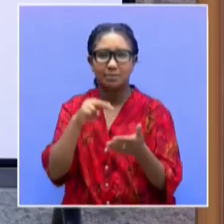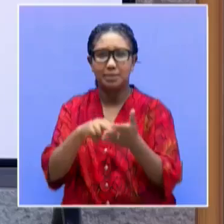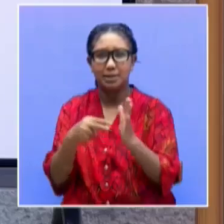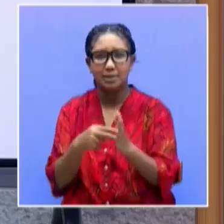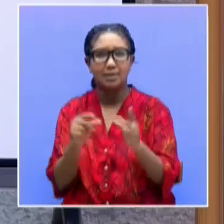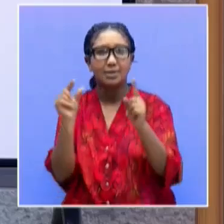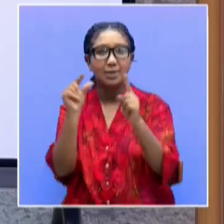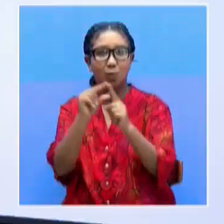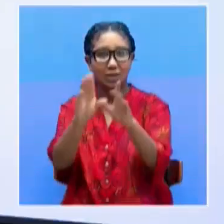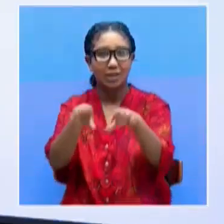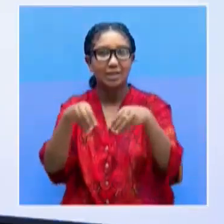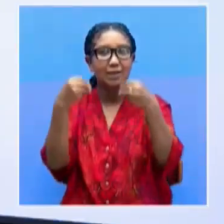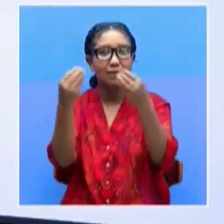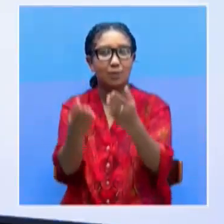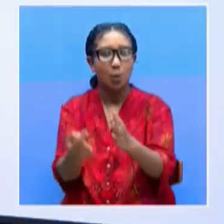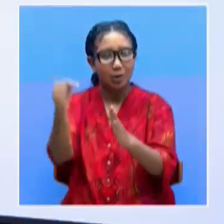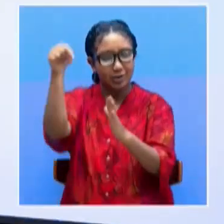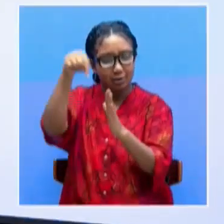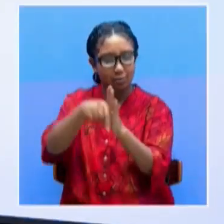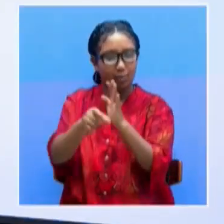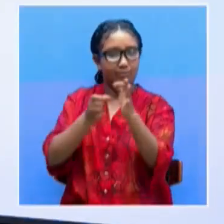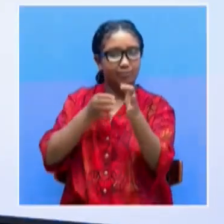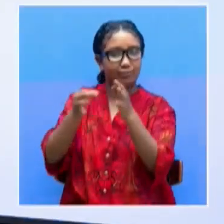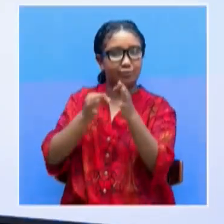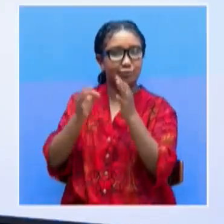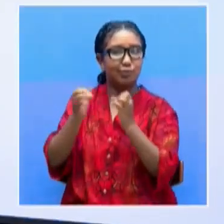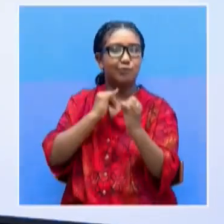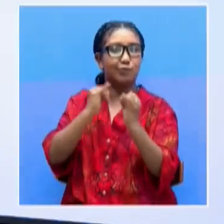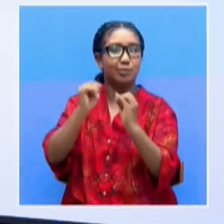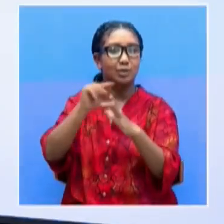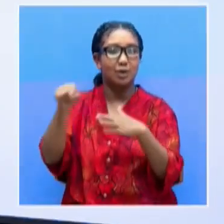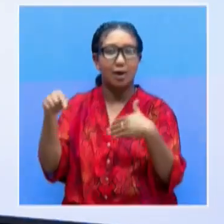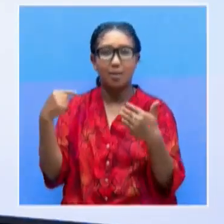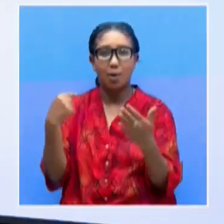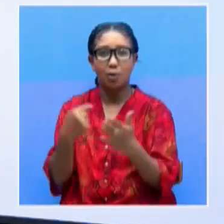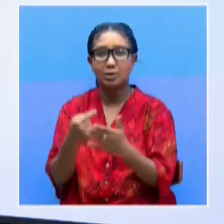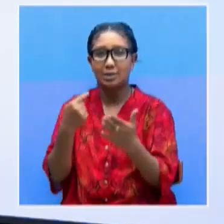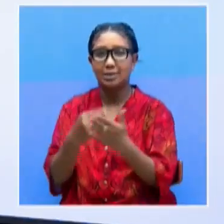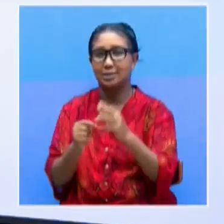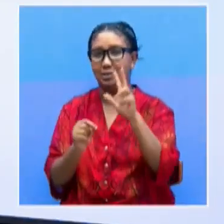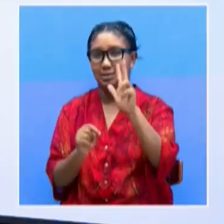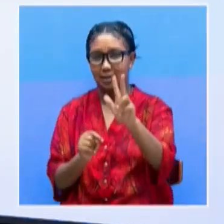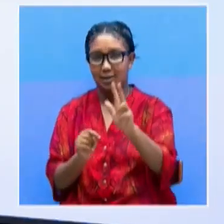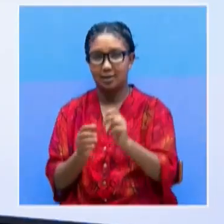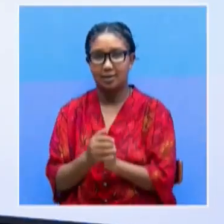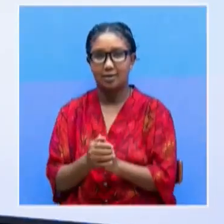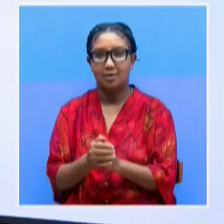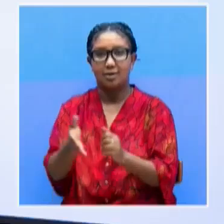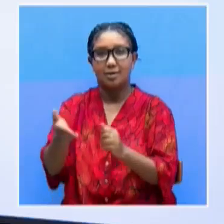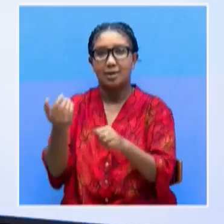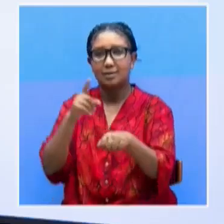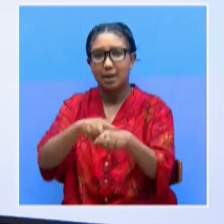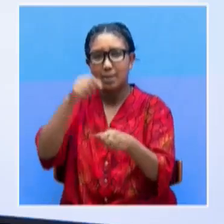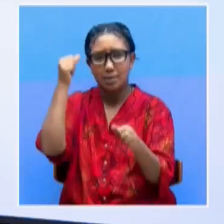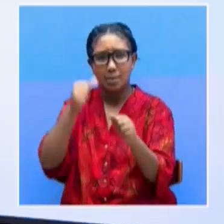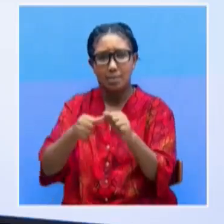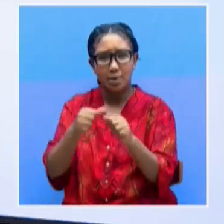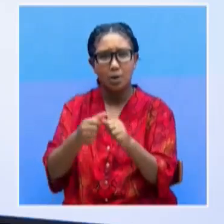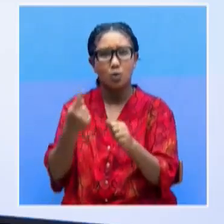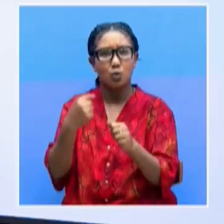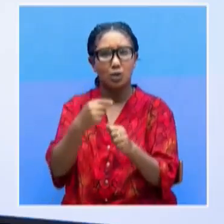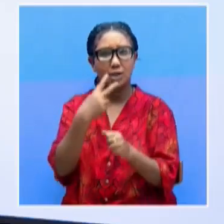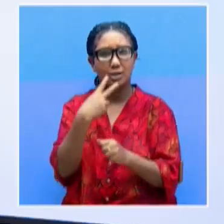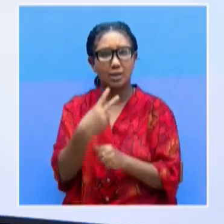the word that gives more detail or more information about these three, right? Last time, if you remember, we have